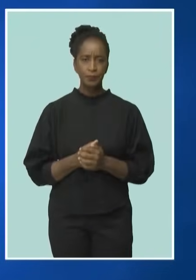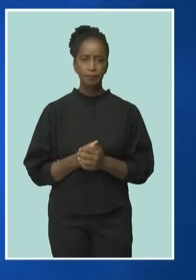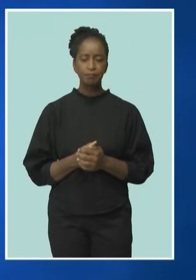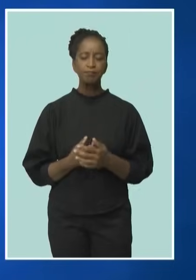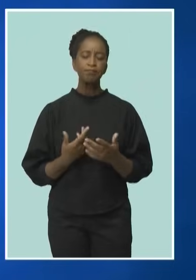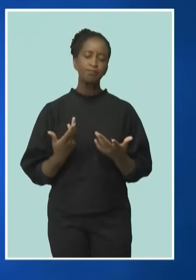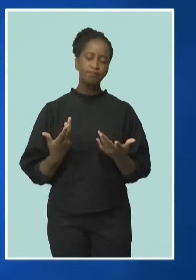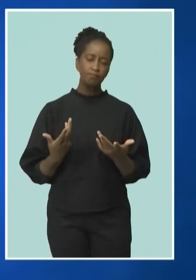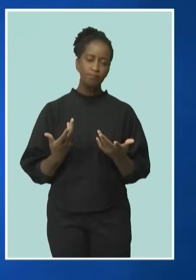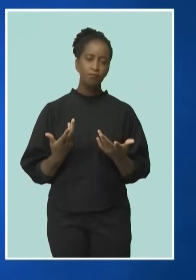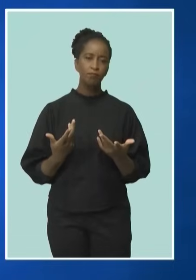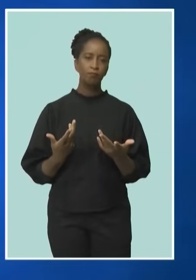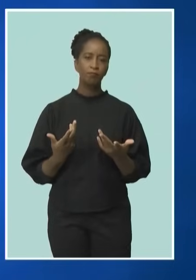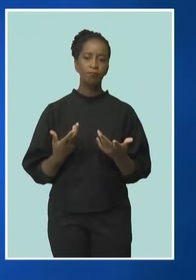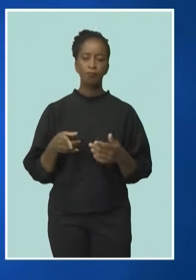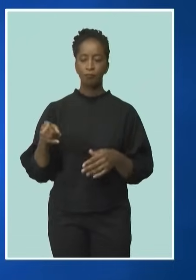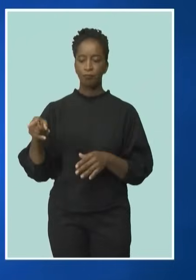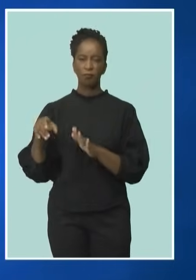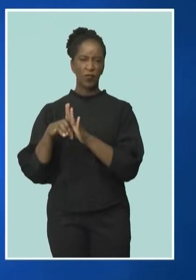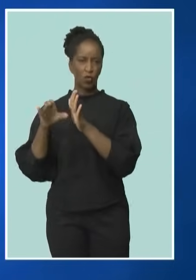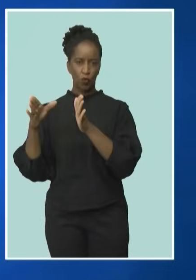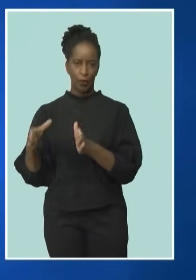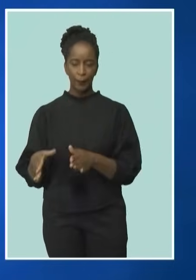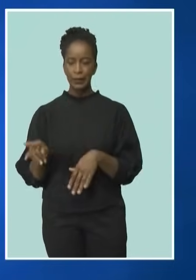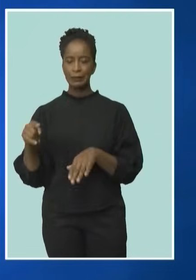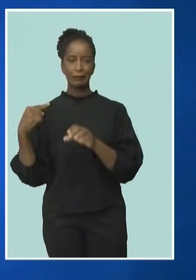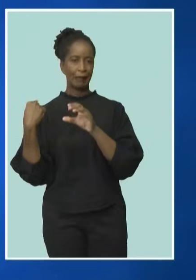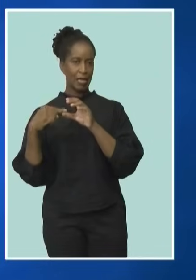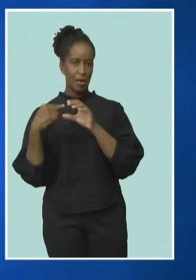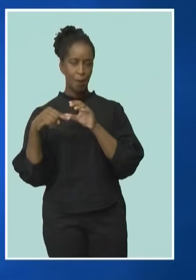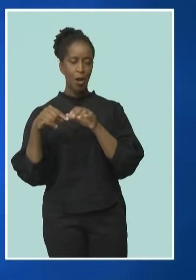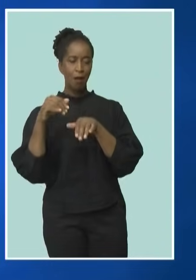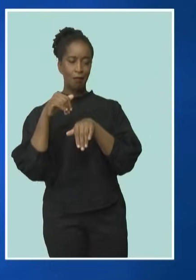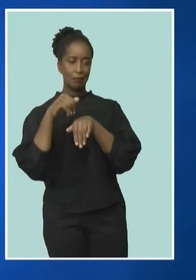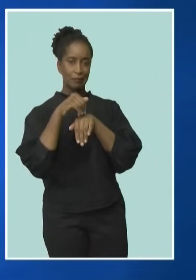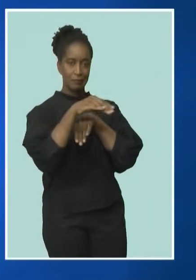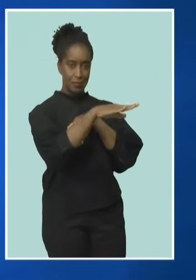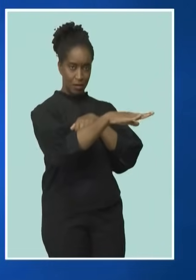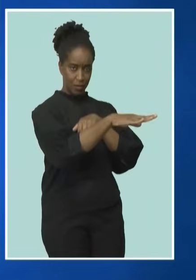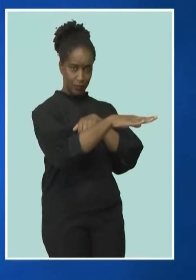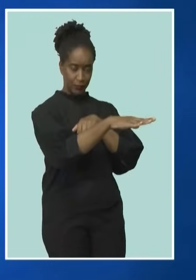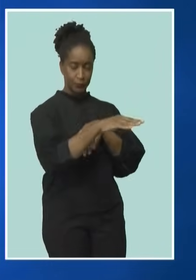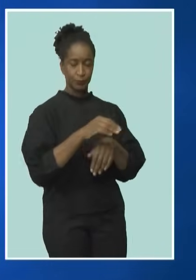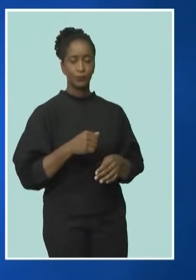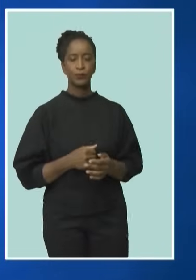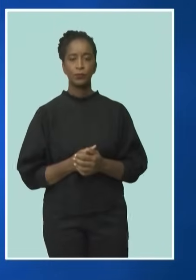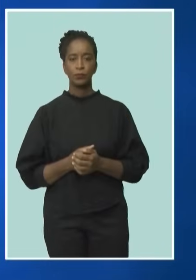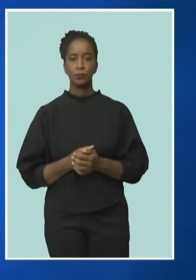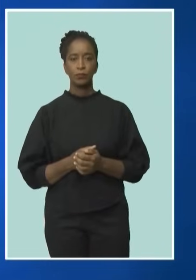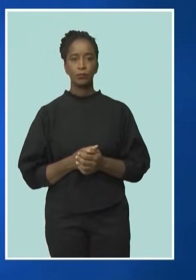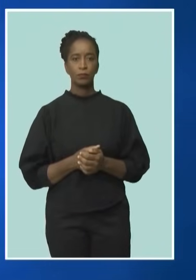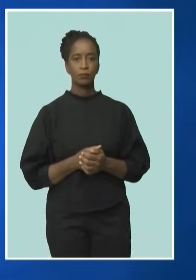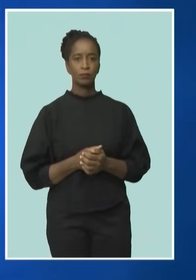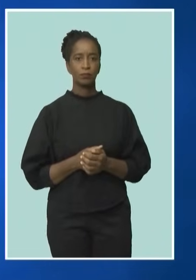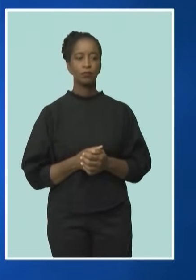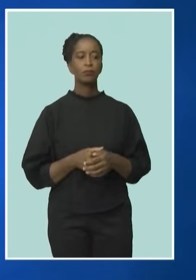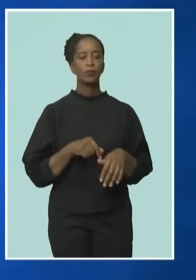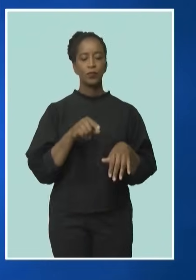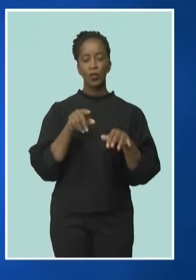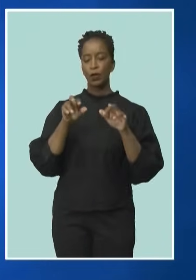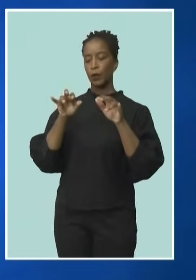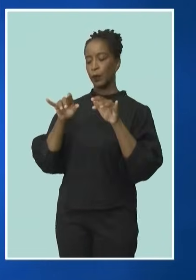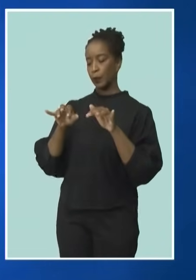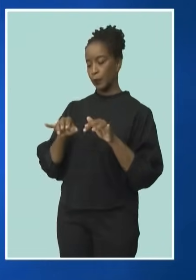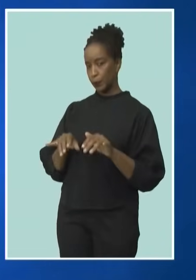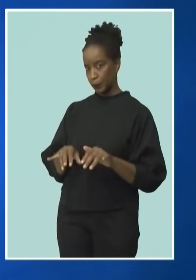cybercriminal sending a piece of email. That email goes back and through a remote link, download a